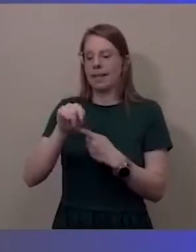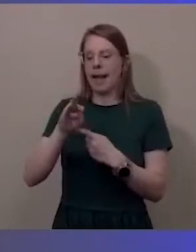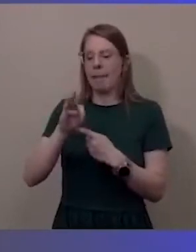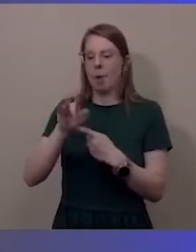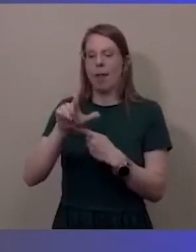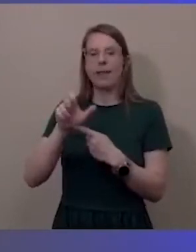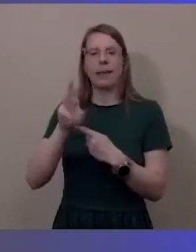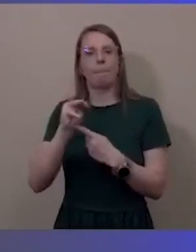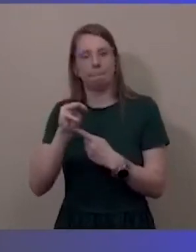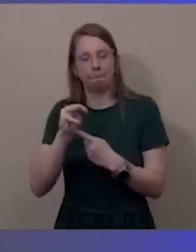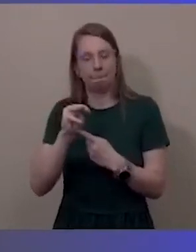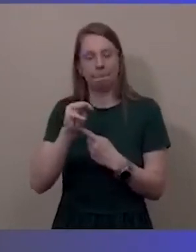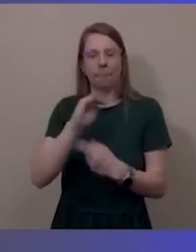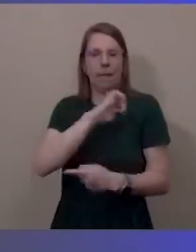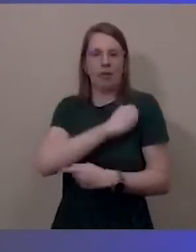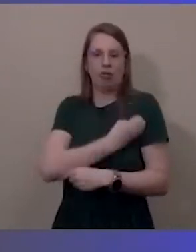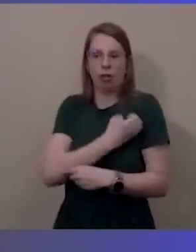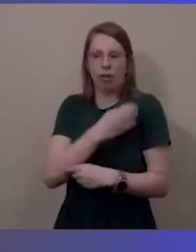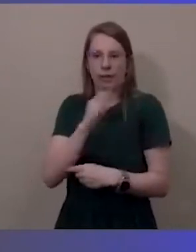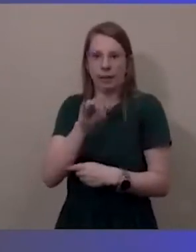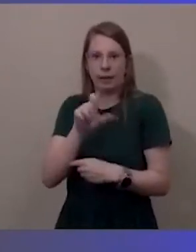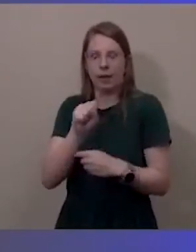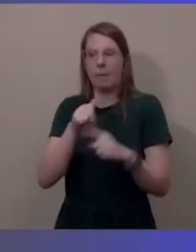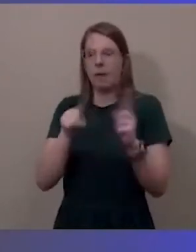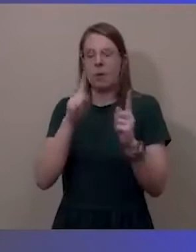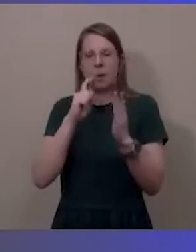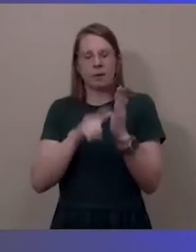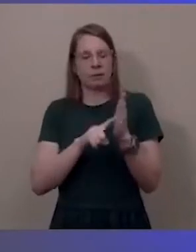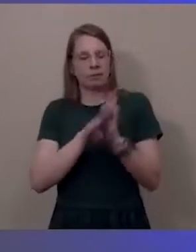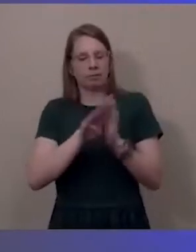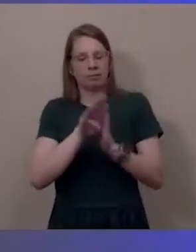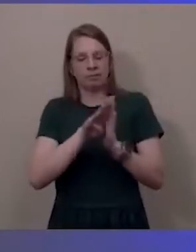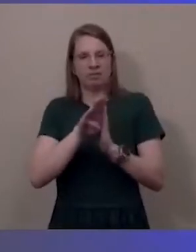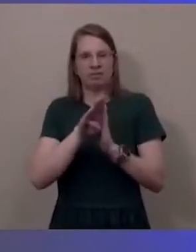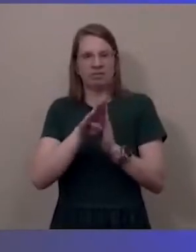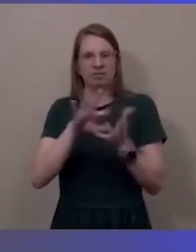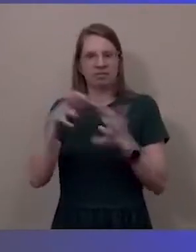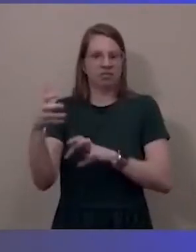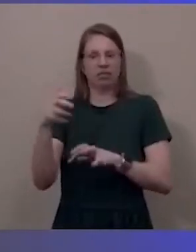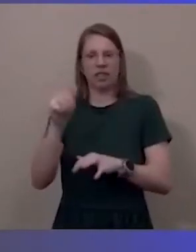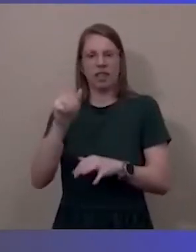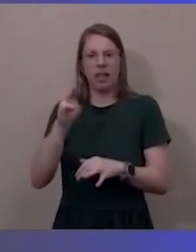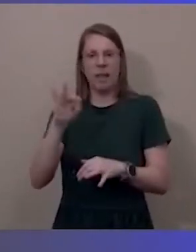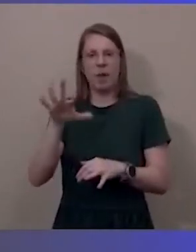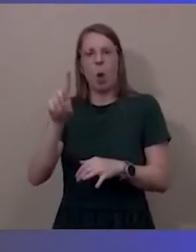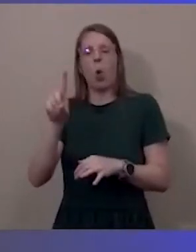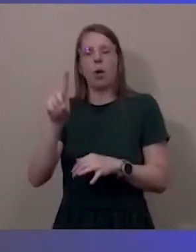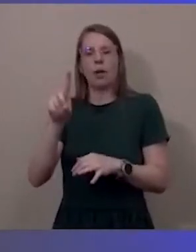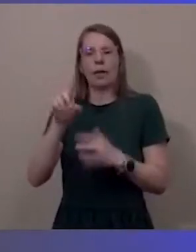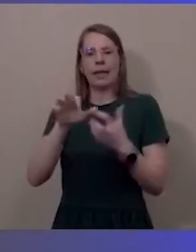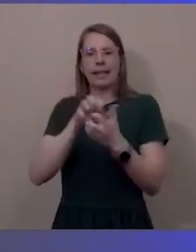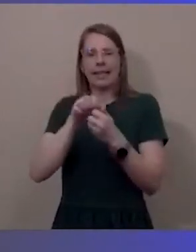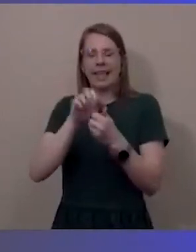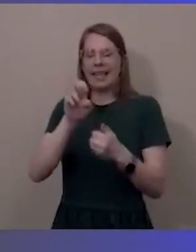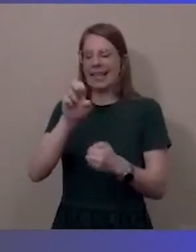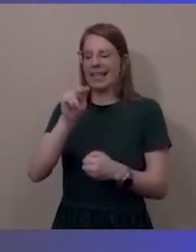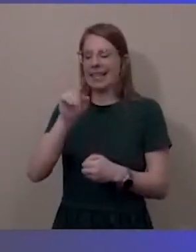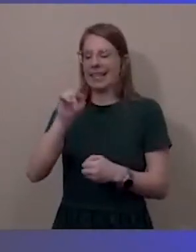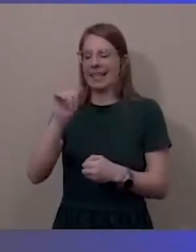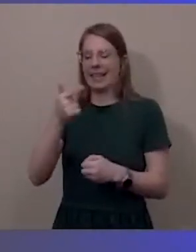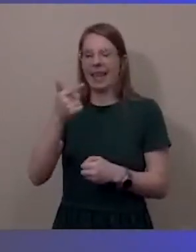it's over time we see a buildup of these abnormal proteins, and the abnormal like amyloid and tau, tangles, and those